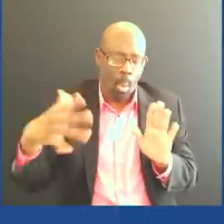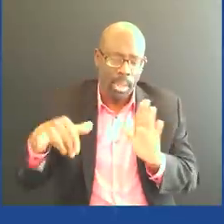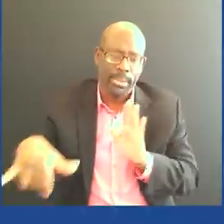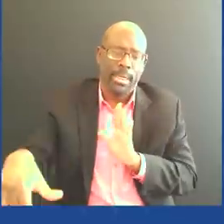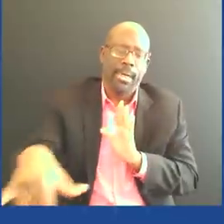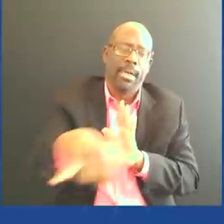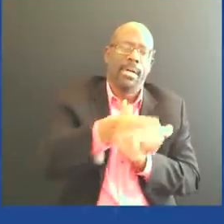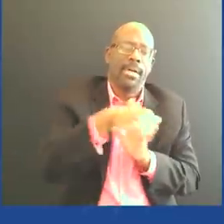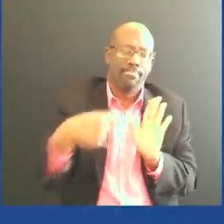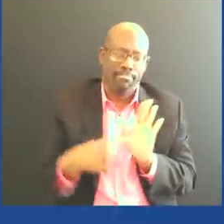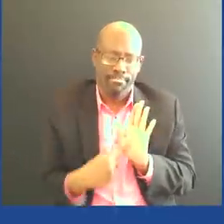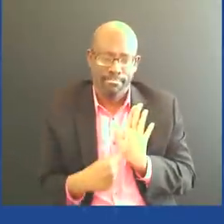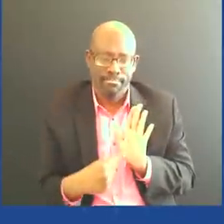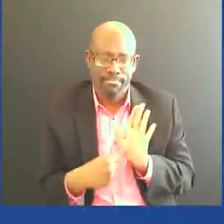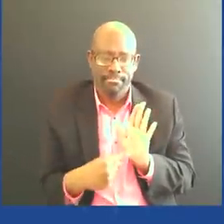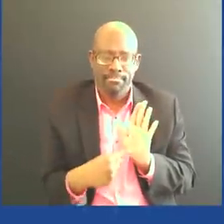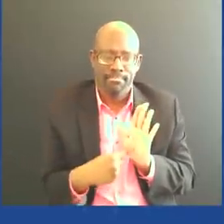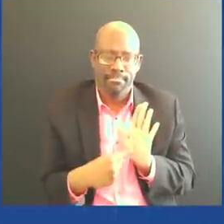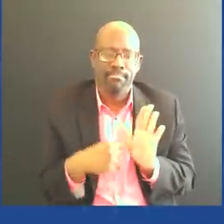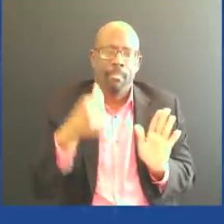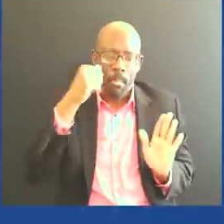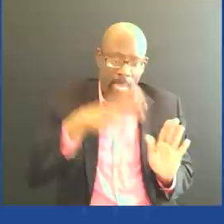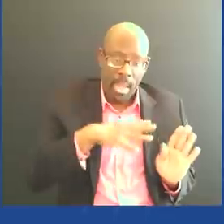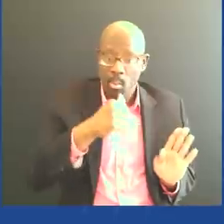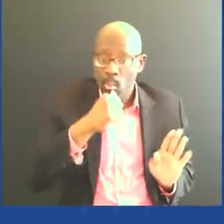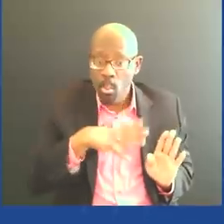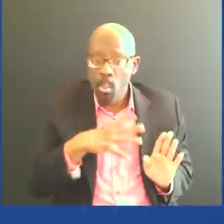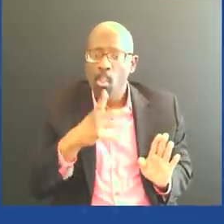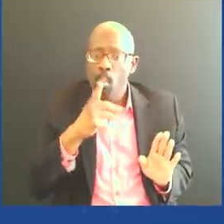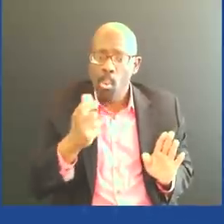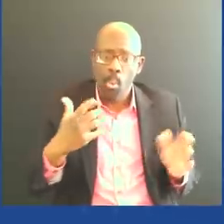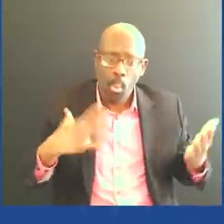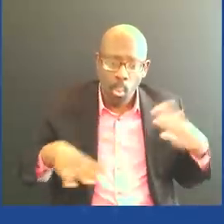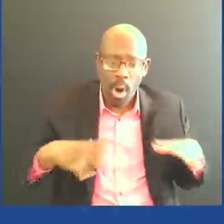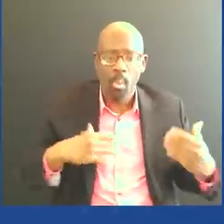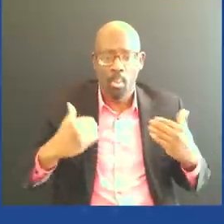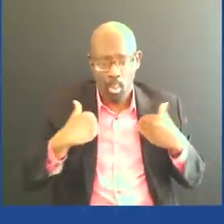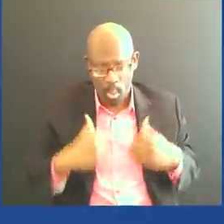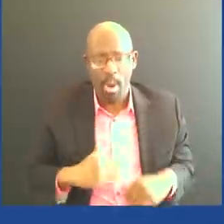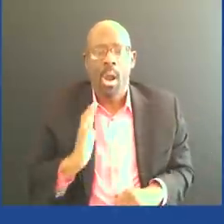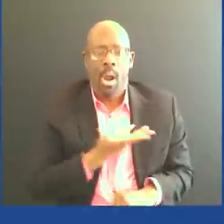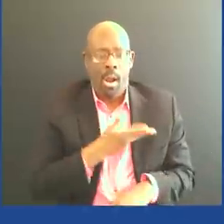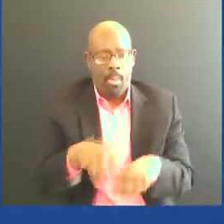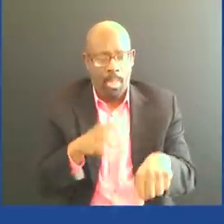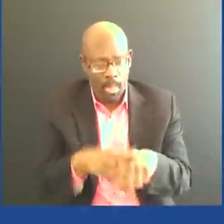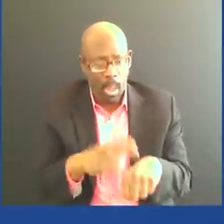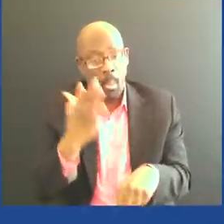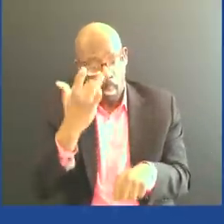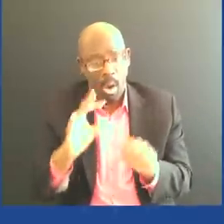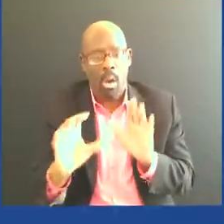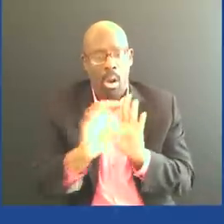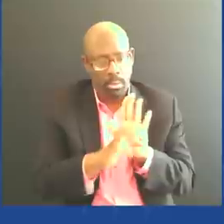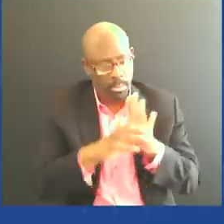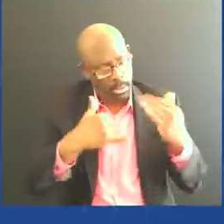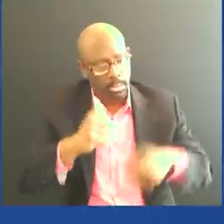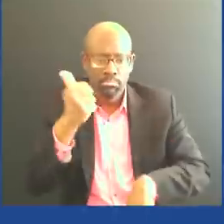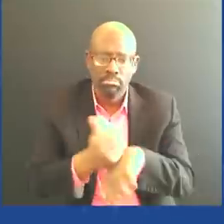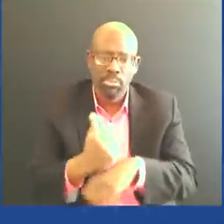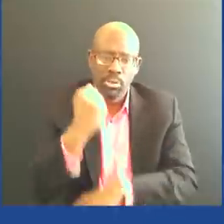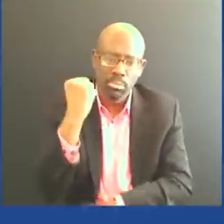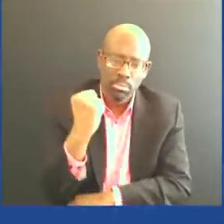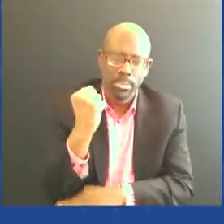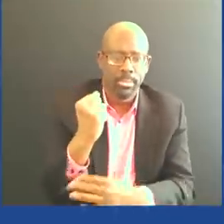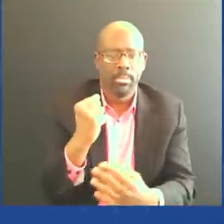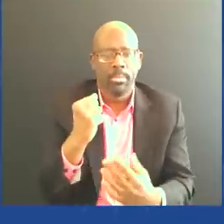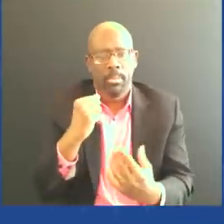wear and have worn the uniform of our nation. Let me end with this. Do any of you in our audience today remember studying, maybe